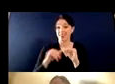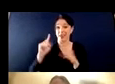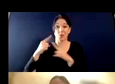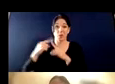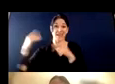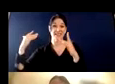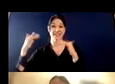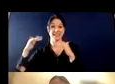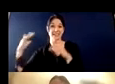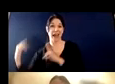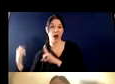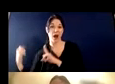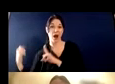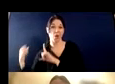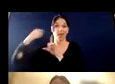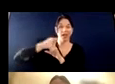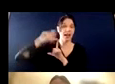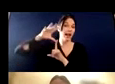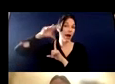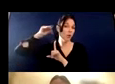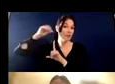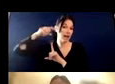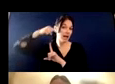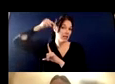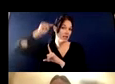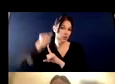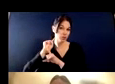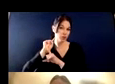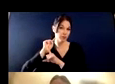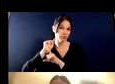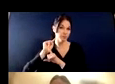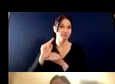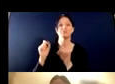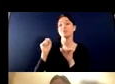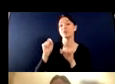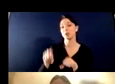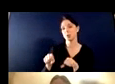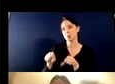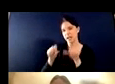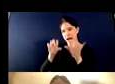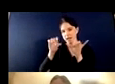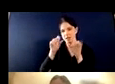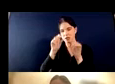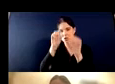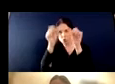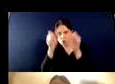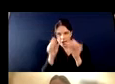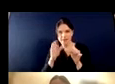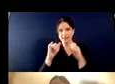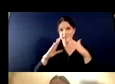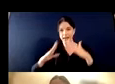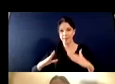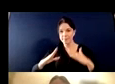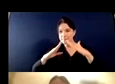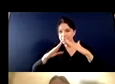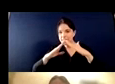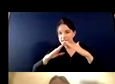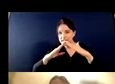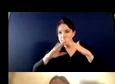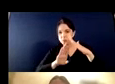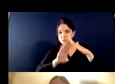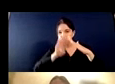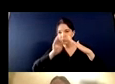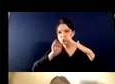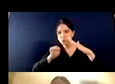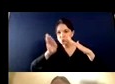Typical middle ear function is indicated by a tracing with a peak, so like a little mountain. In